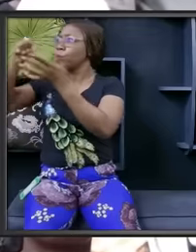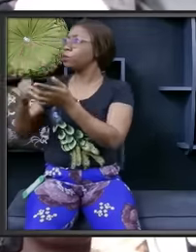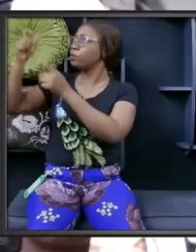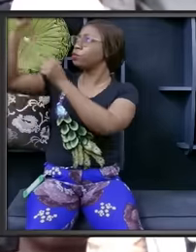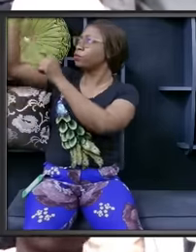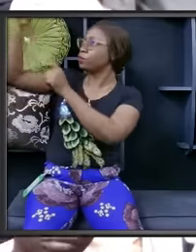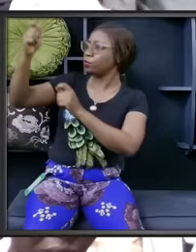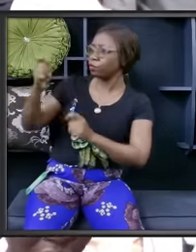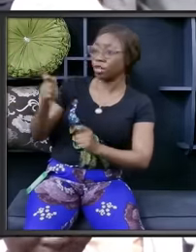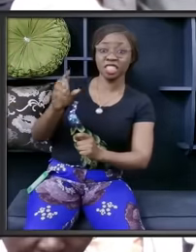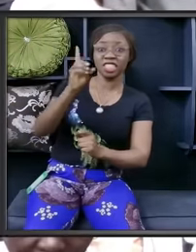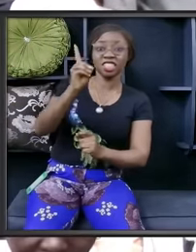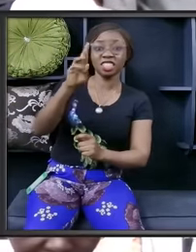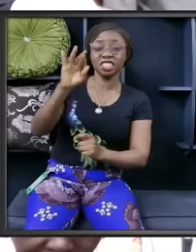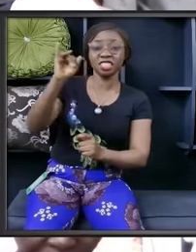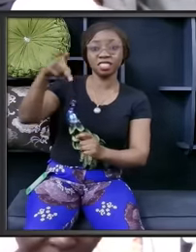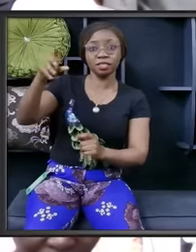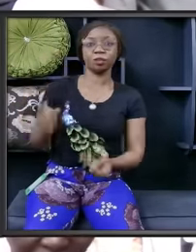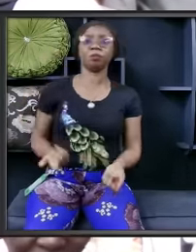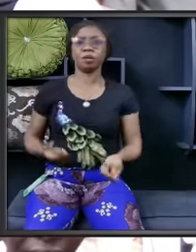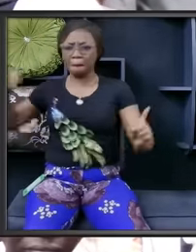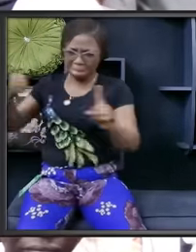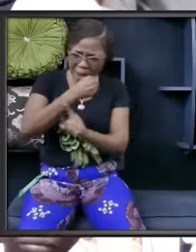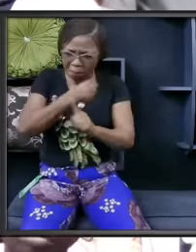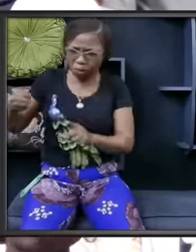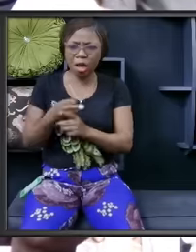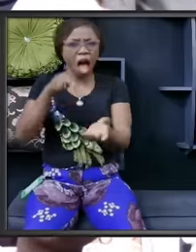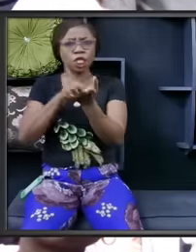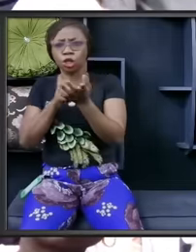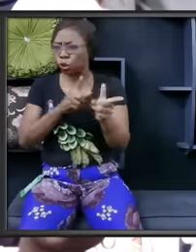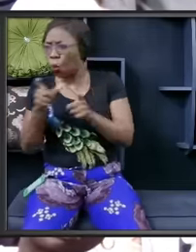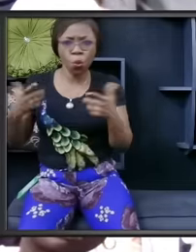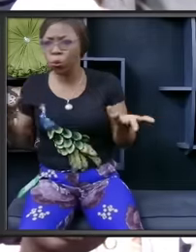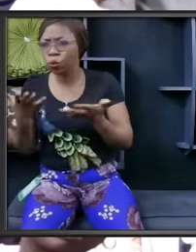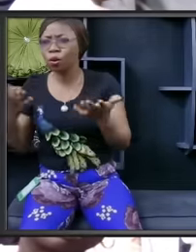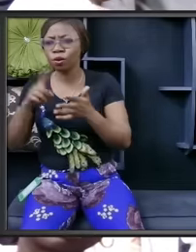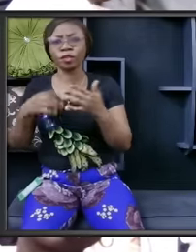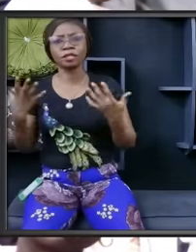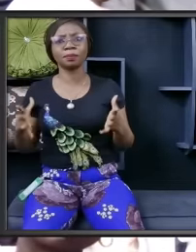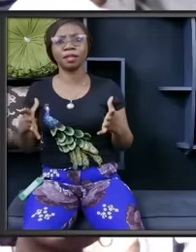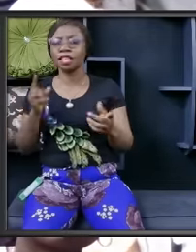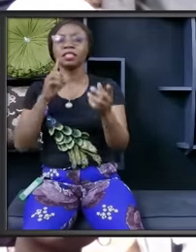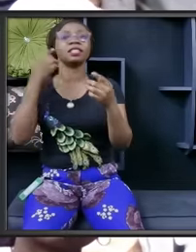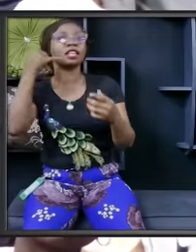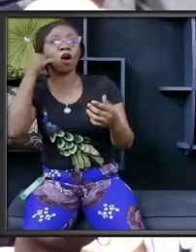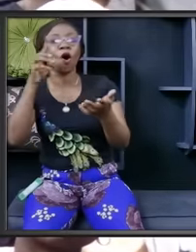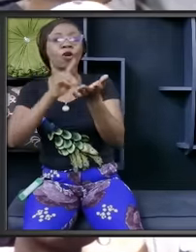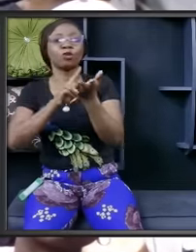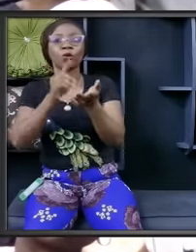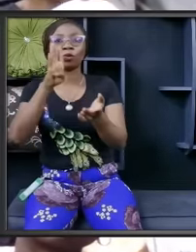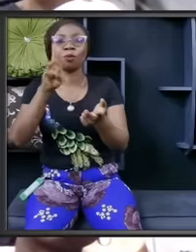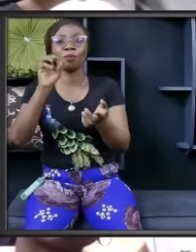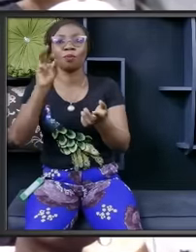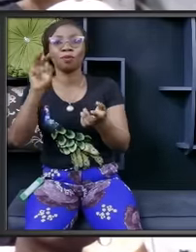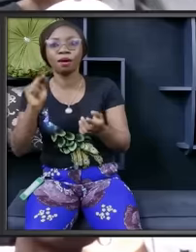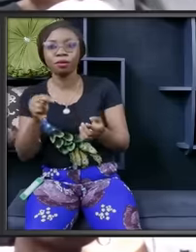Drip for your body? For my body. Come, they beat me. Now nurses come rush. Everybody, So then come call Dr. Brown. Dr. Brown